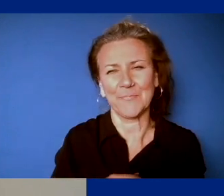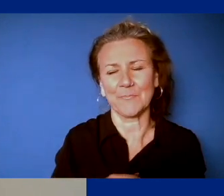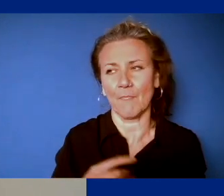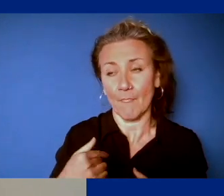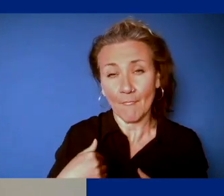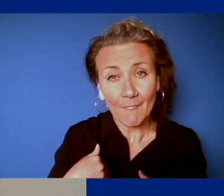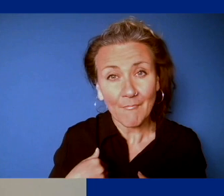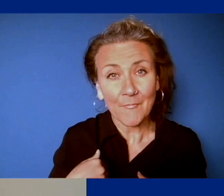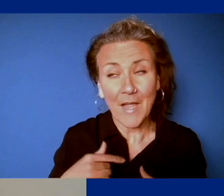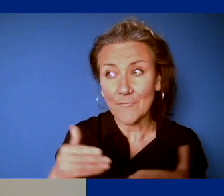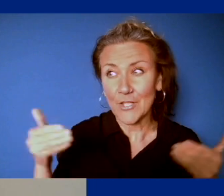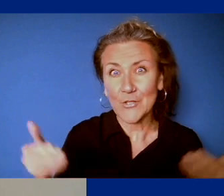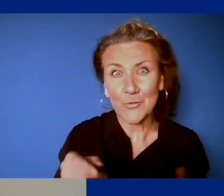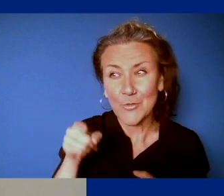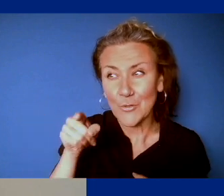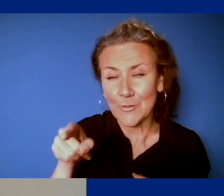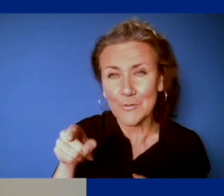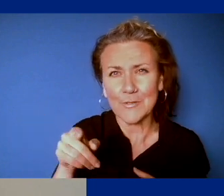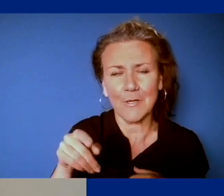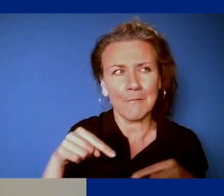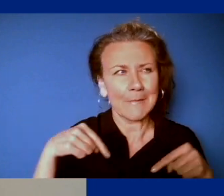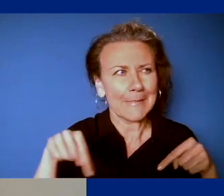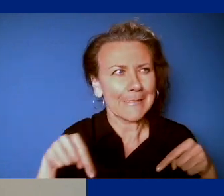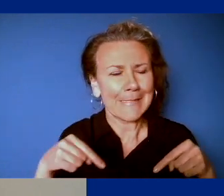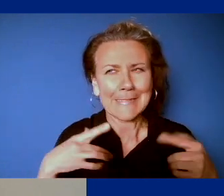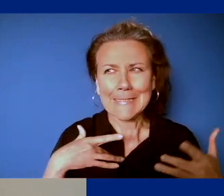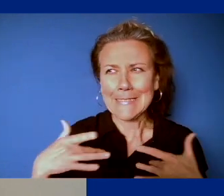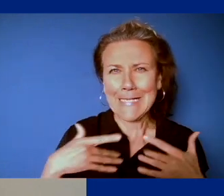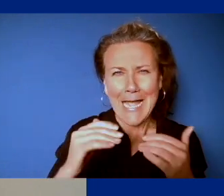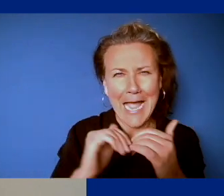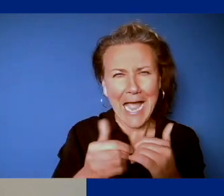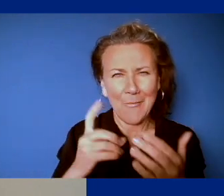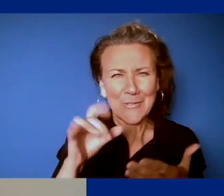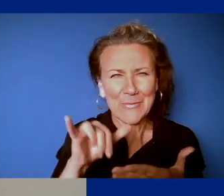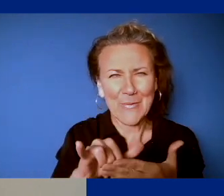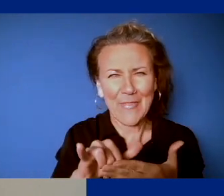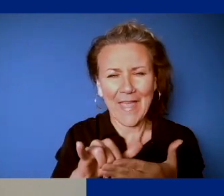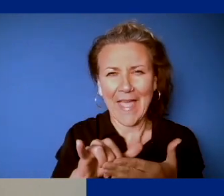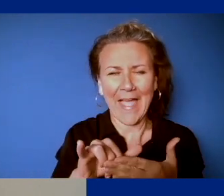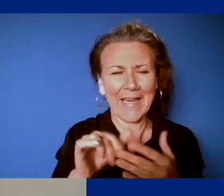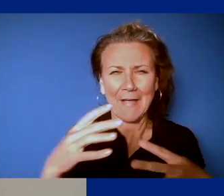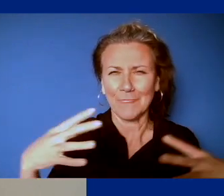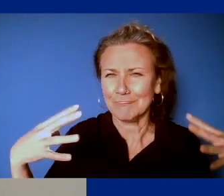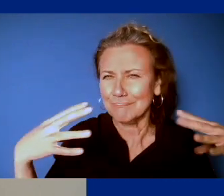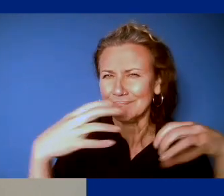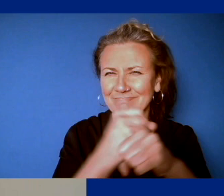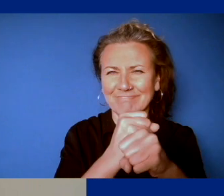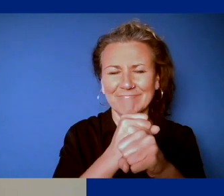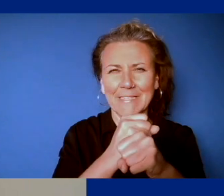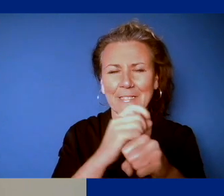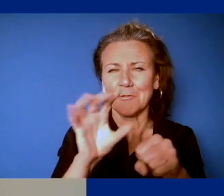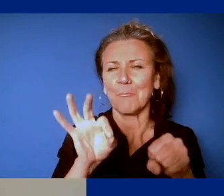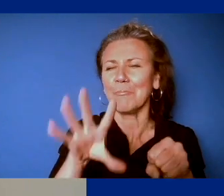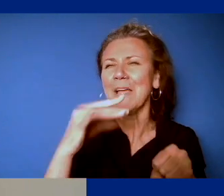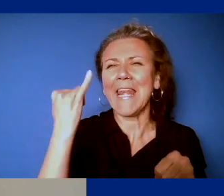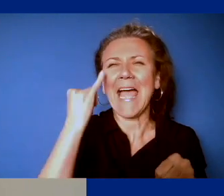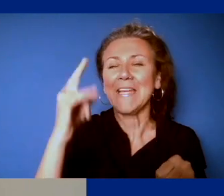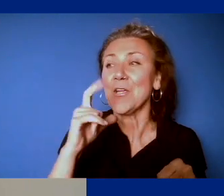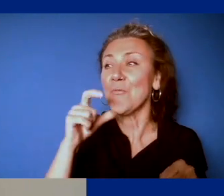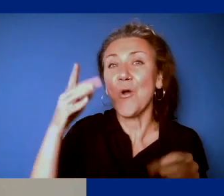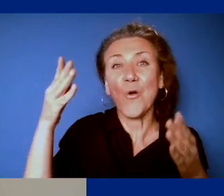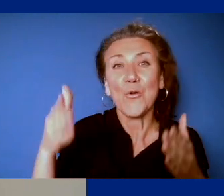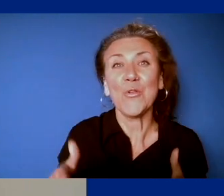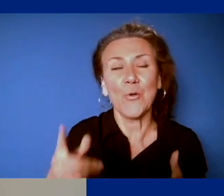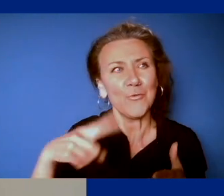of nervous when I thought I have to introduce Sheri. How am I going to do that? And I thought there's only a few minutes to give an essence to all my audience out